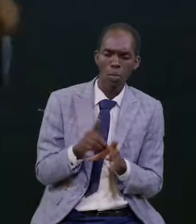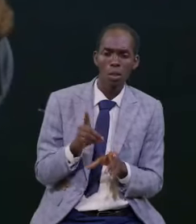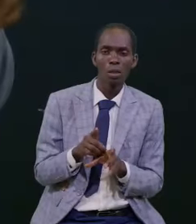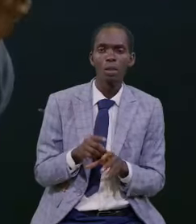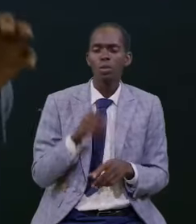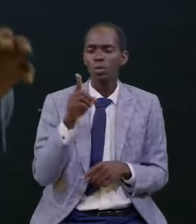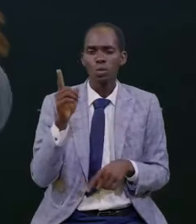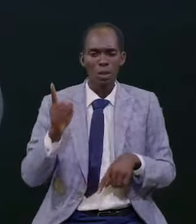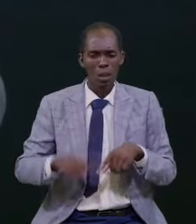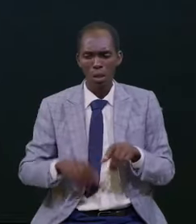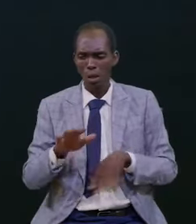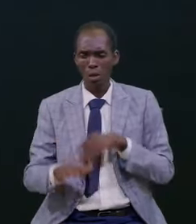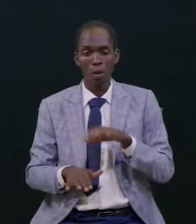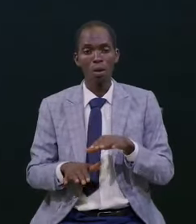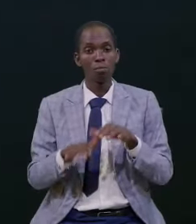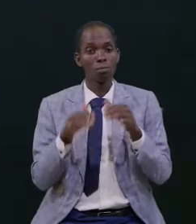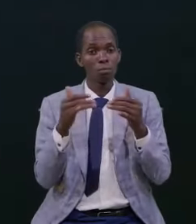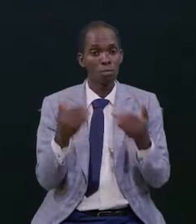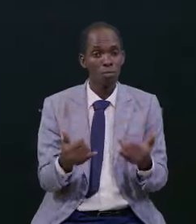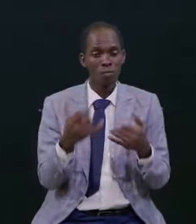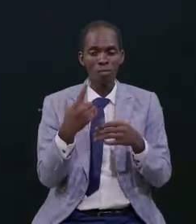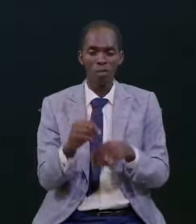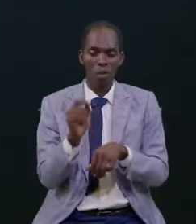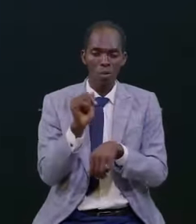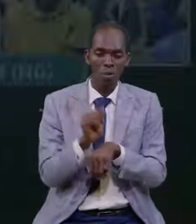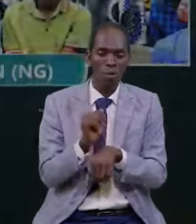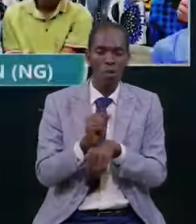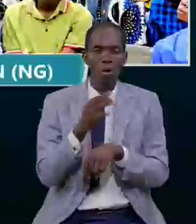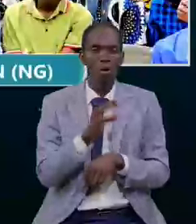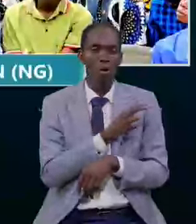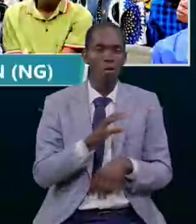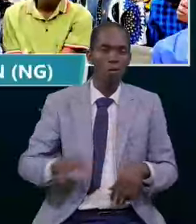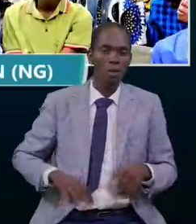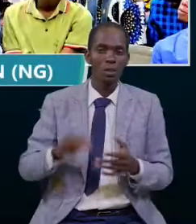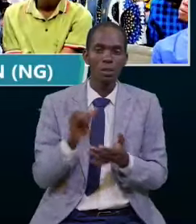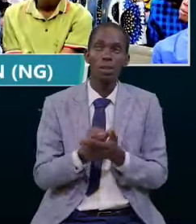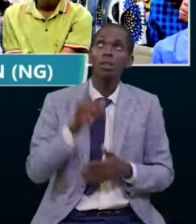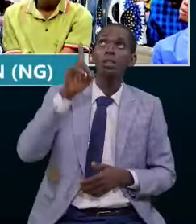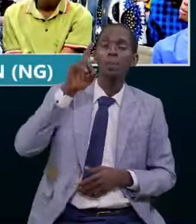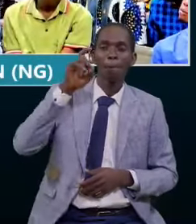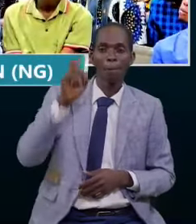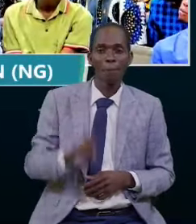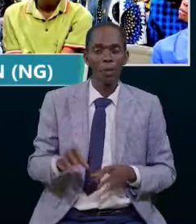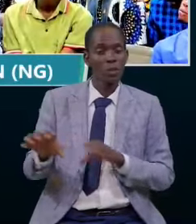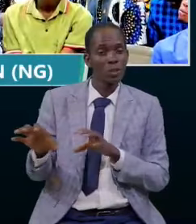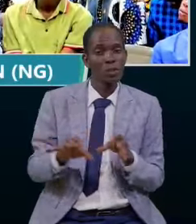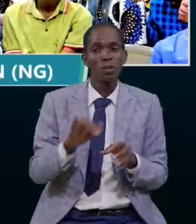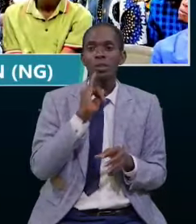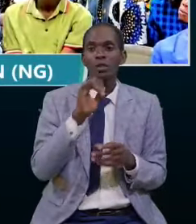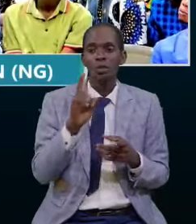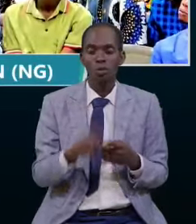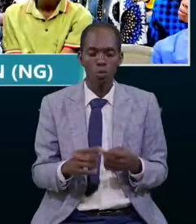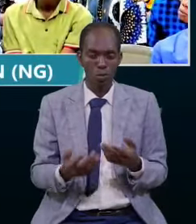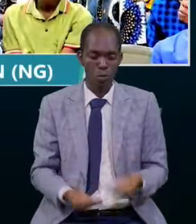walk. Now, the work of Christ that he must do is to raise you up from